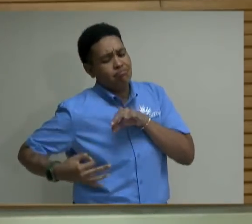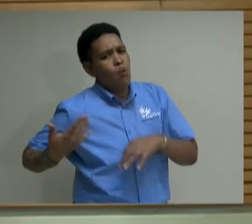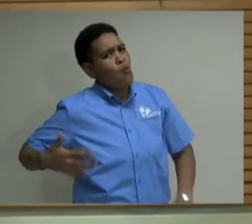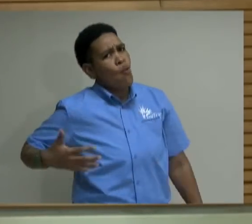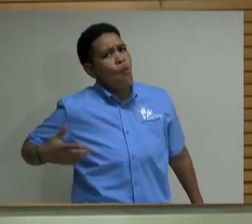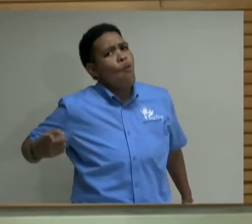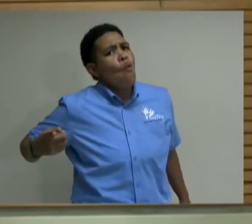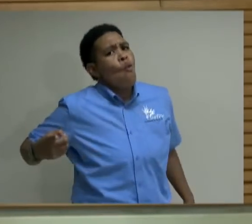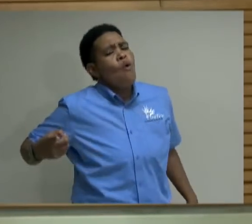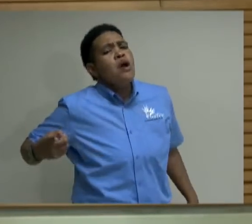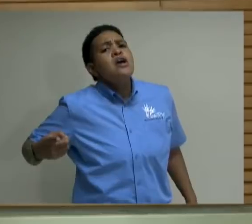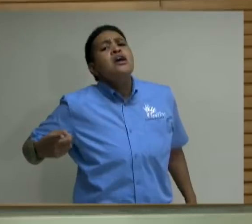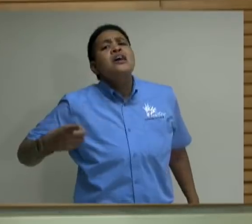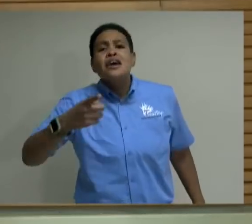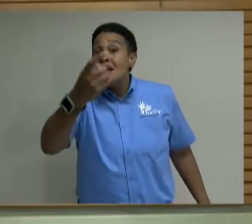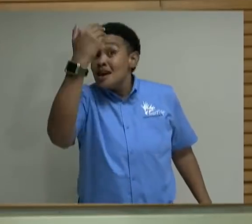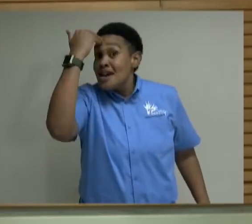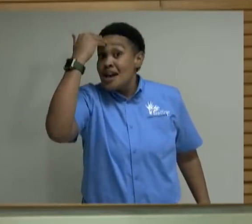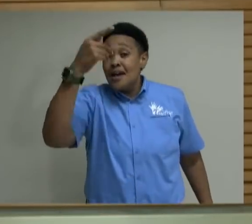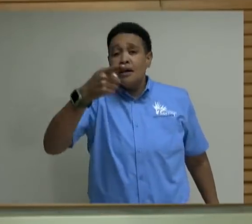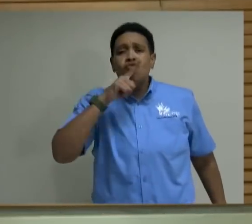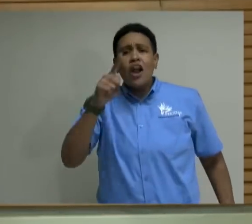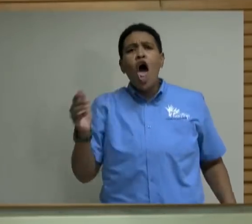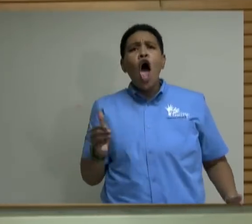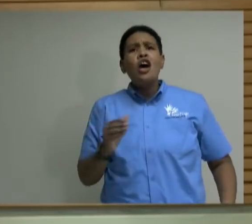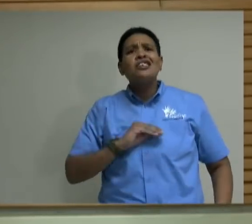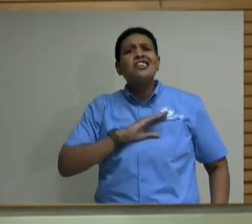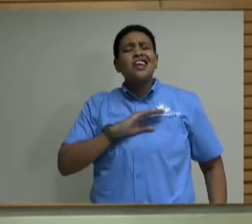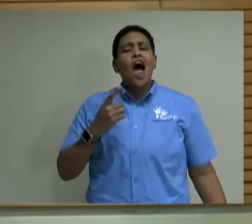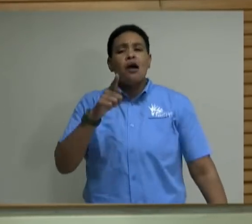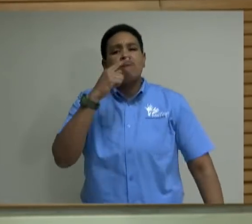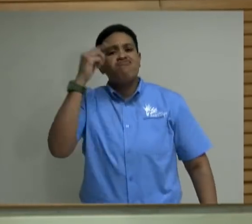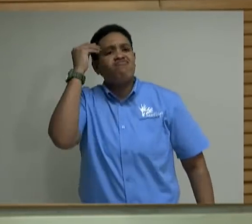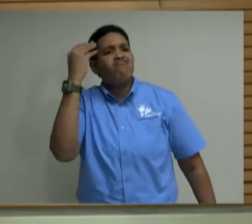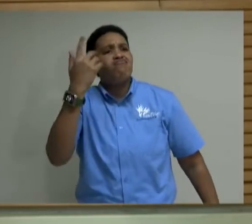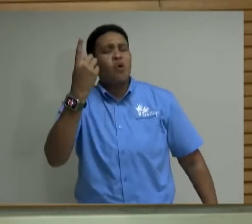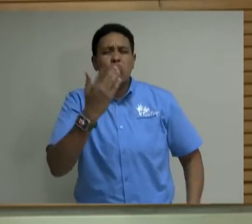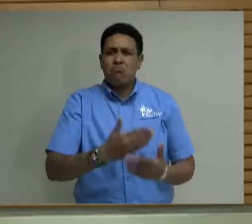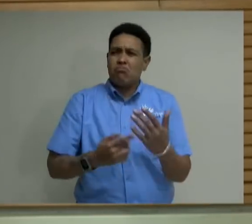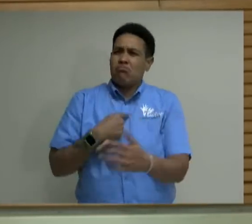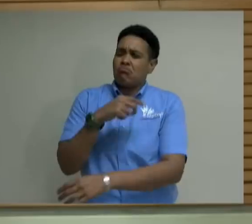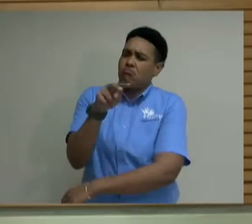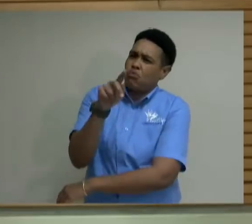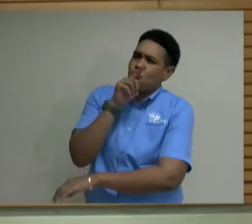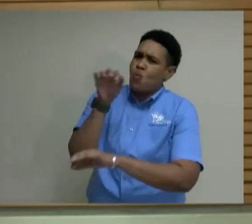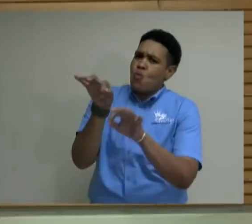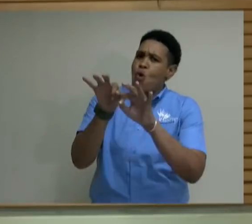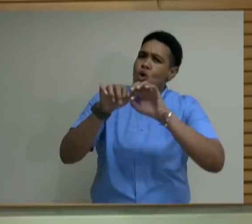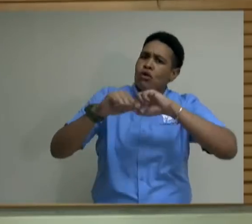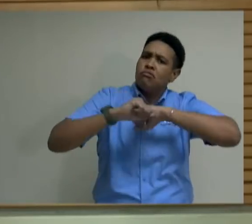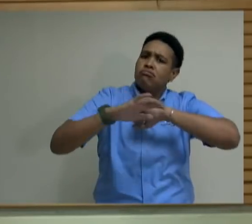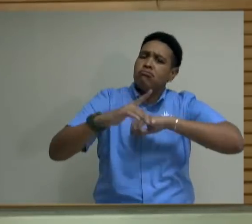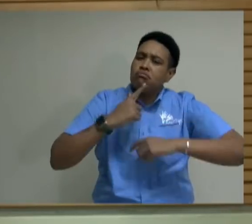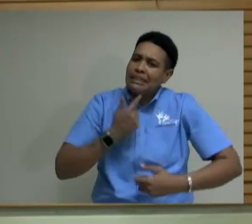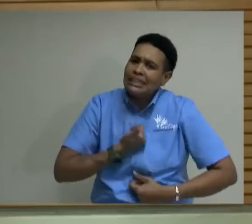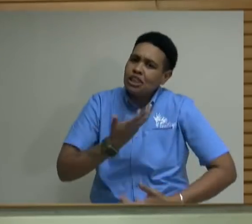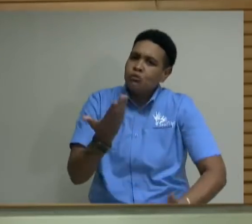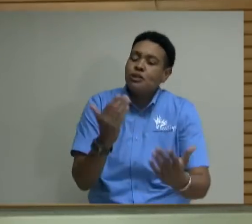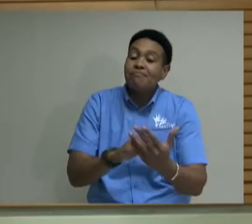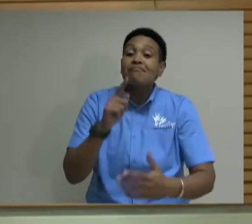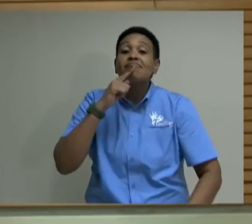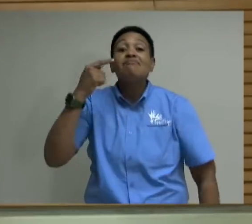presentation. It's very, very encouraging. You said some things which is worth echoing. You said